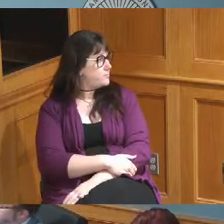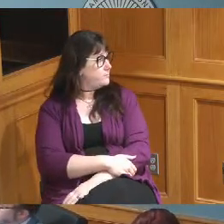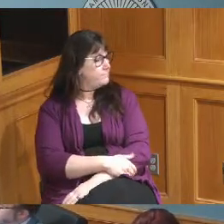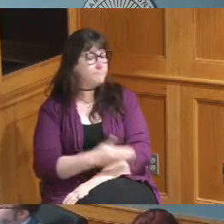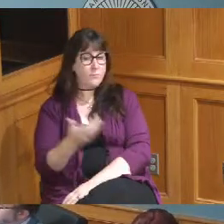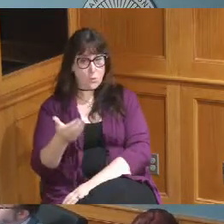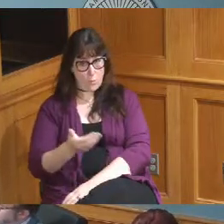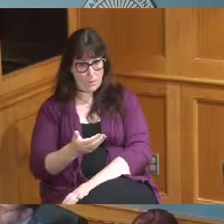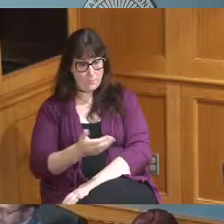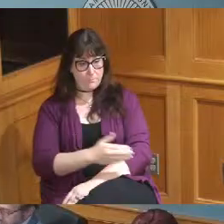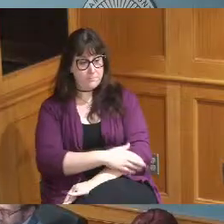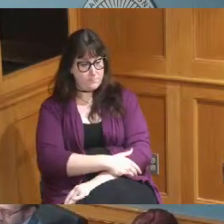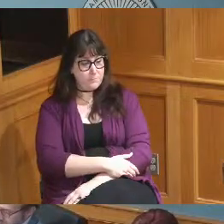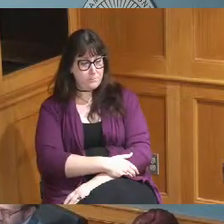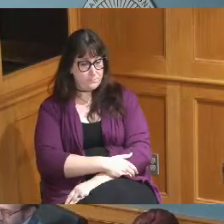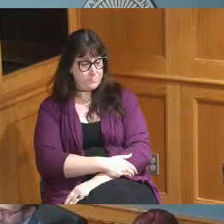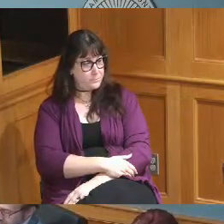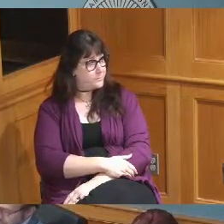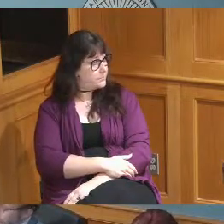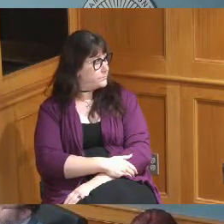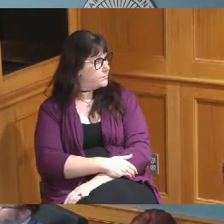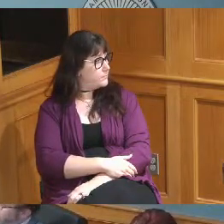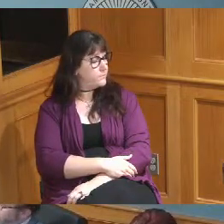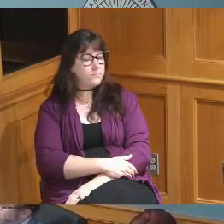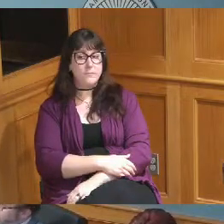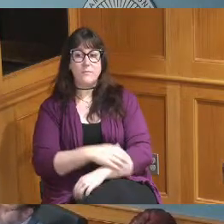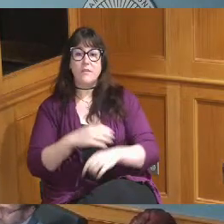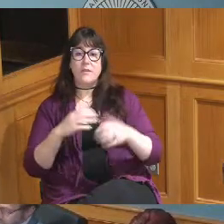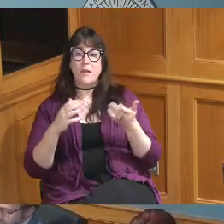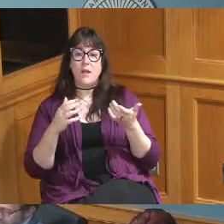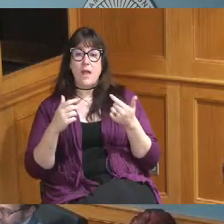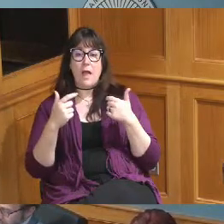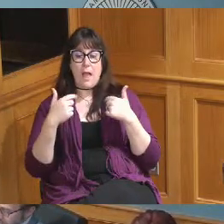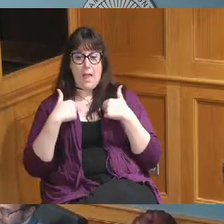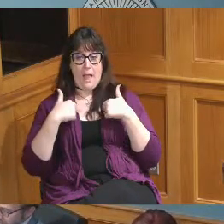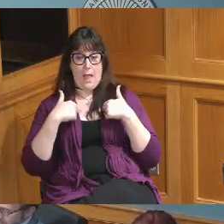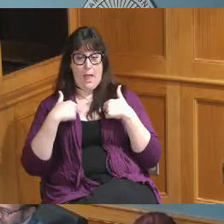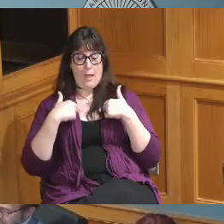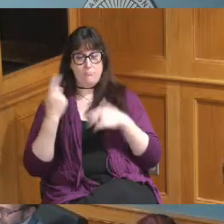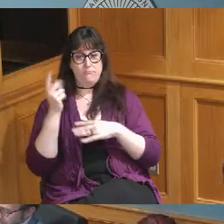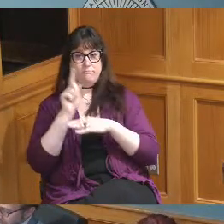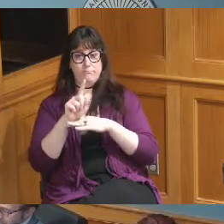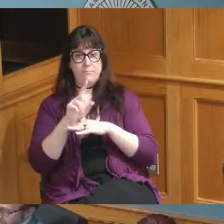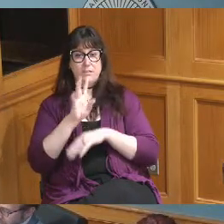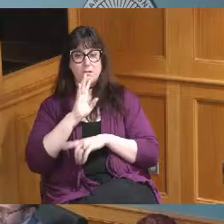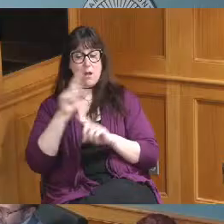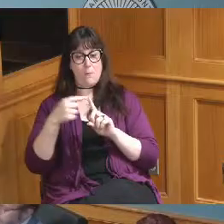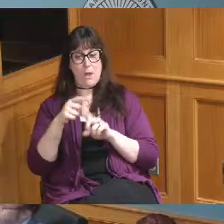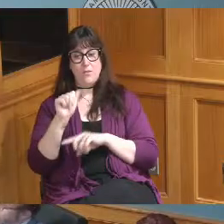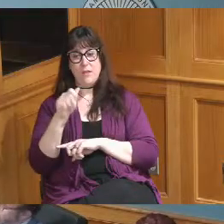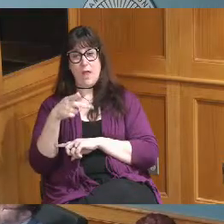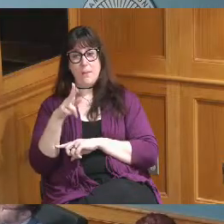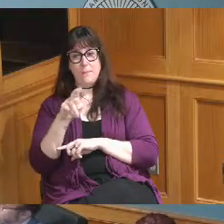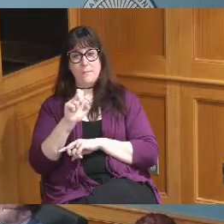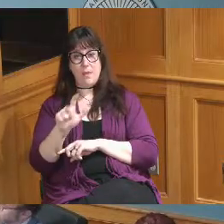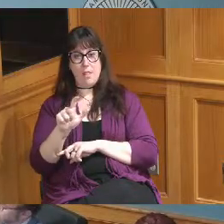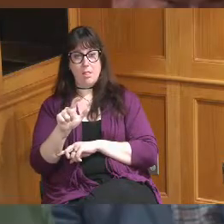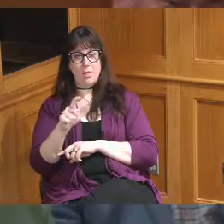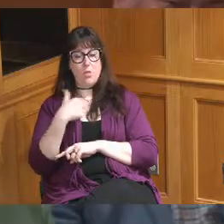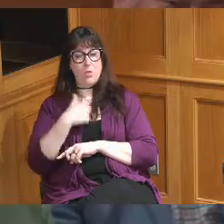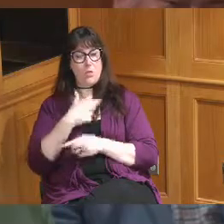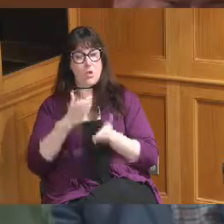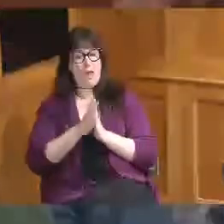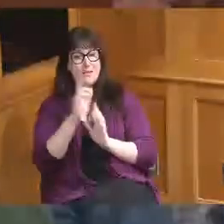Welcome. Grand Rising. I'm coming to talk about the appeal. We're asking for you all